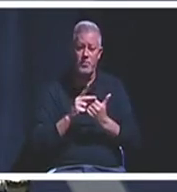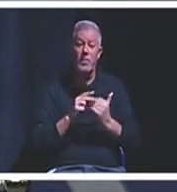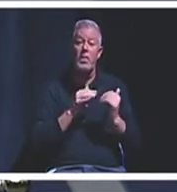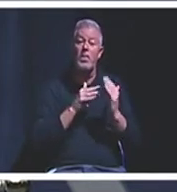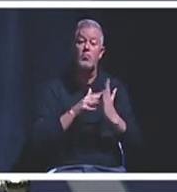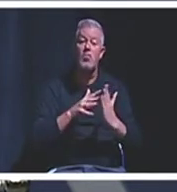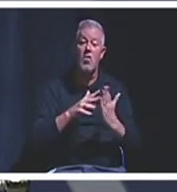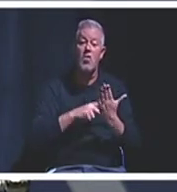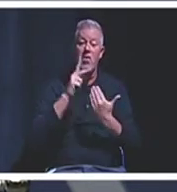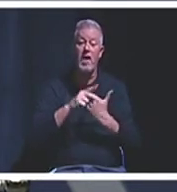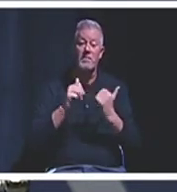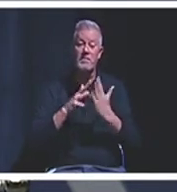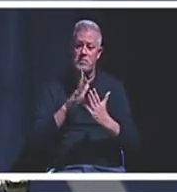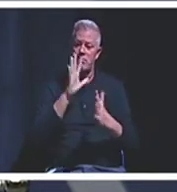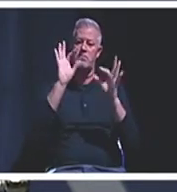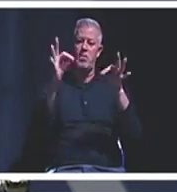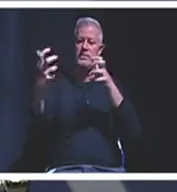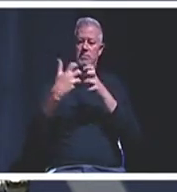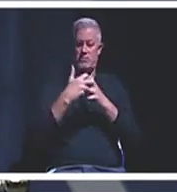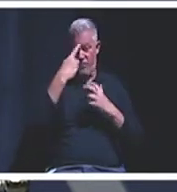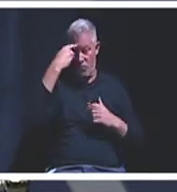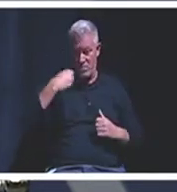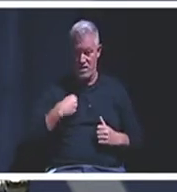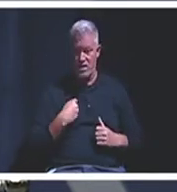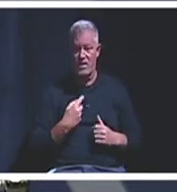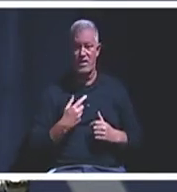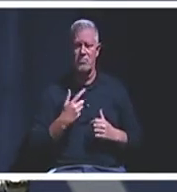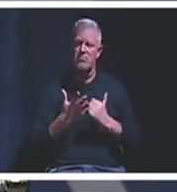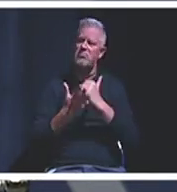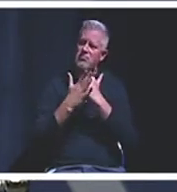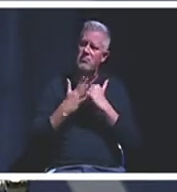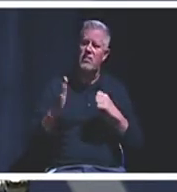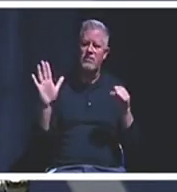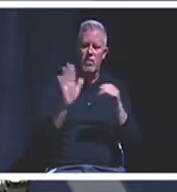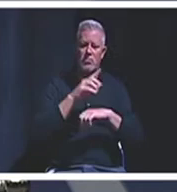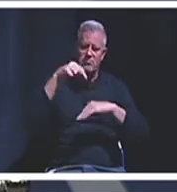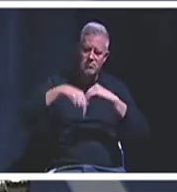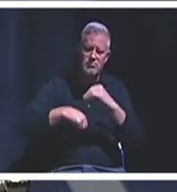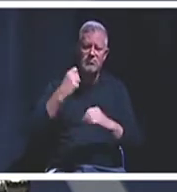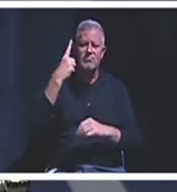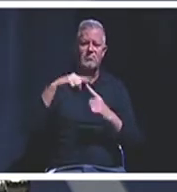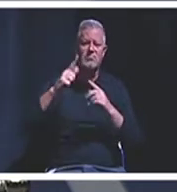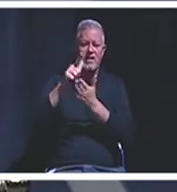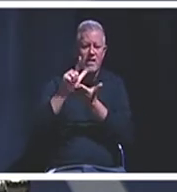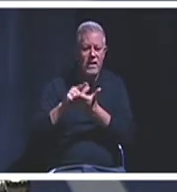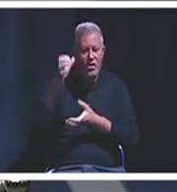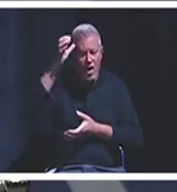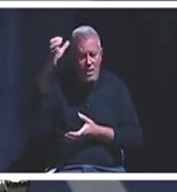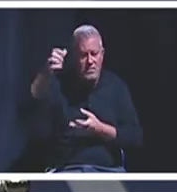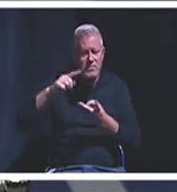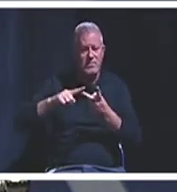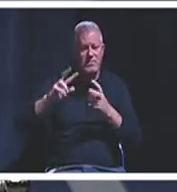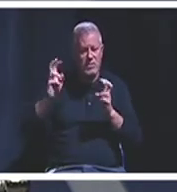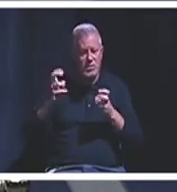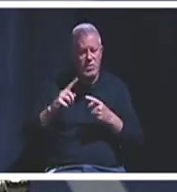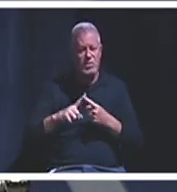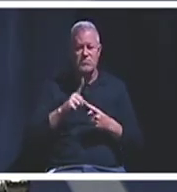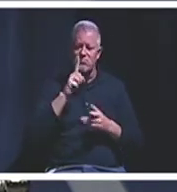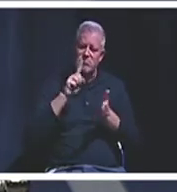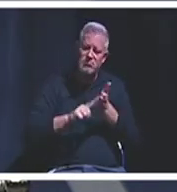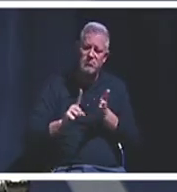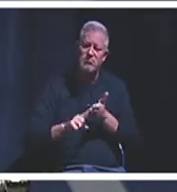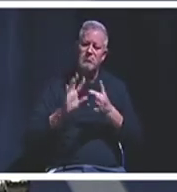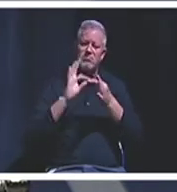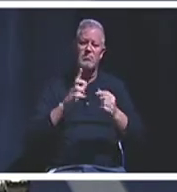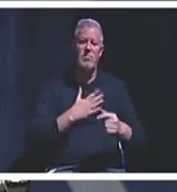perfect fit. It facilitated deep understanding of legal concepts, issues, and research related